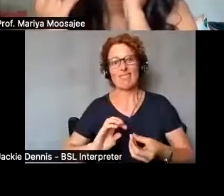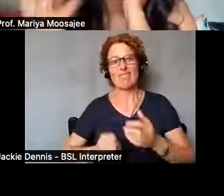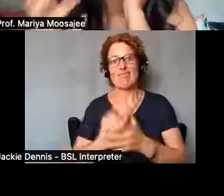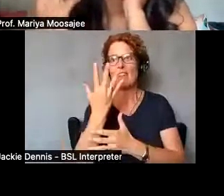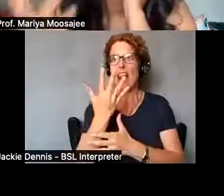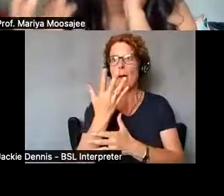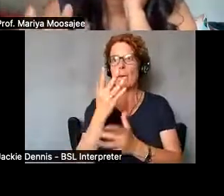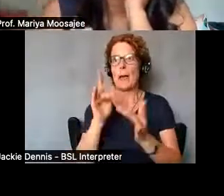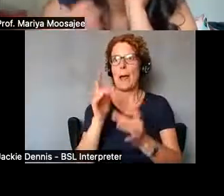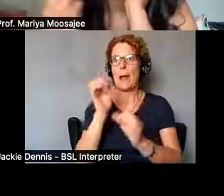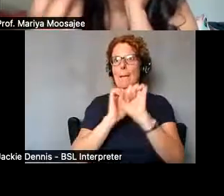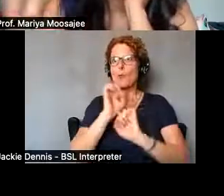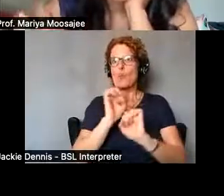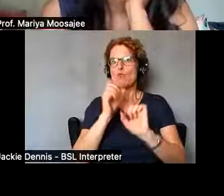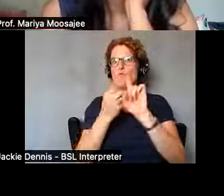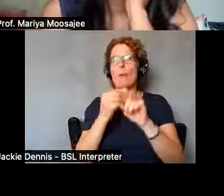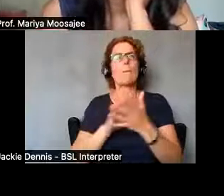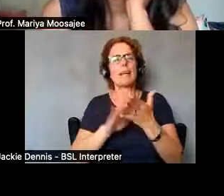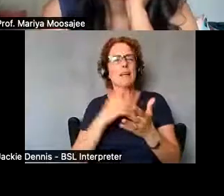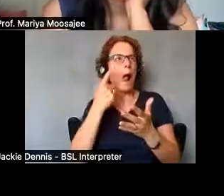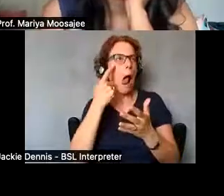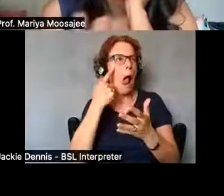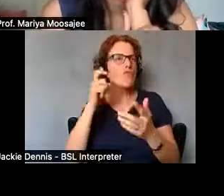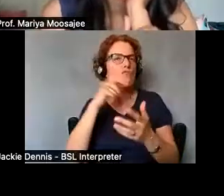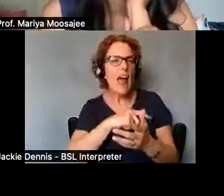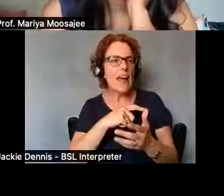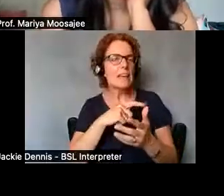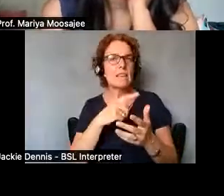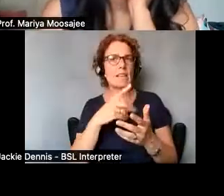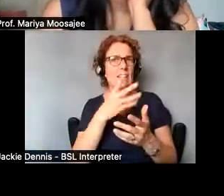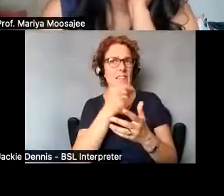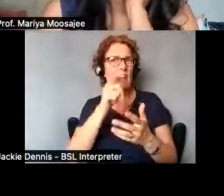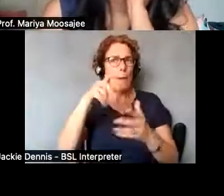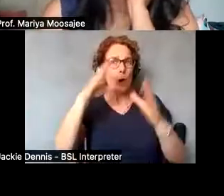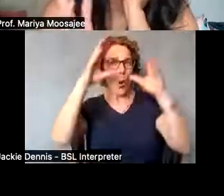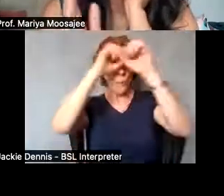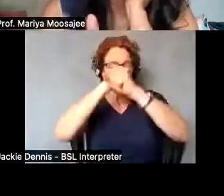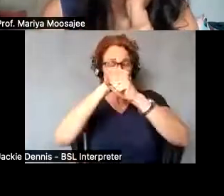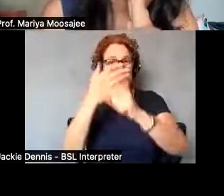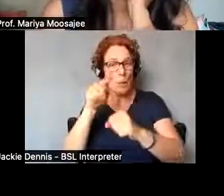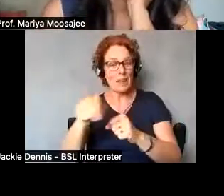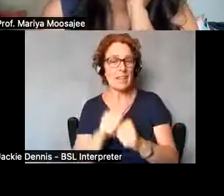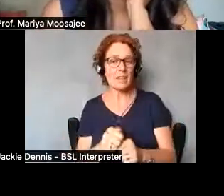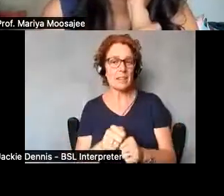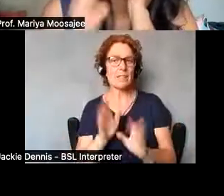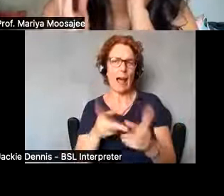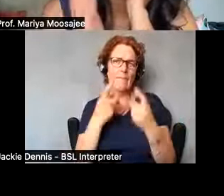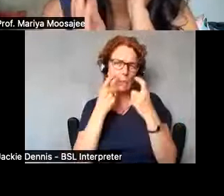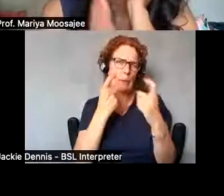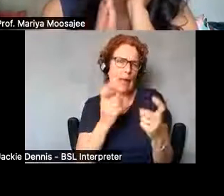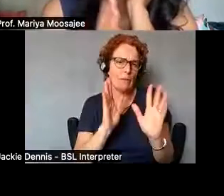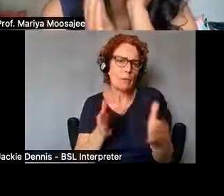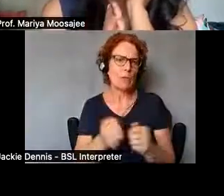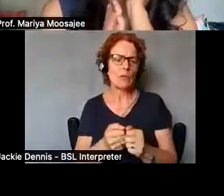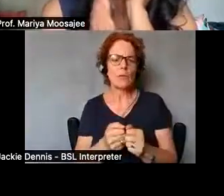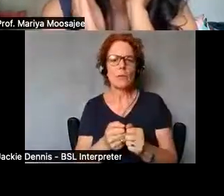eyes become red, inflamed, and patients have lost vision from this. So we have to be very careful when we're using this, and we give